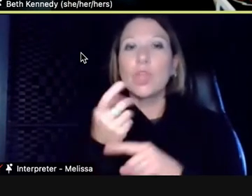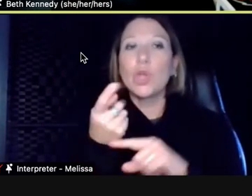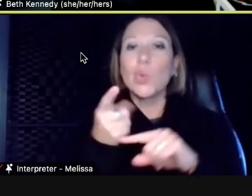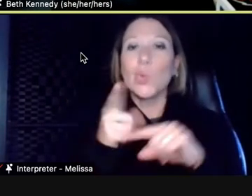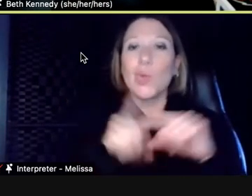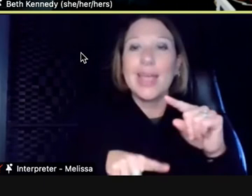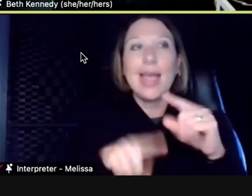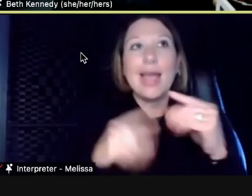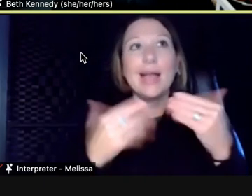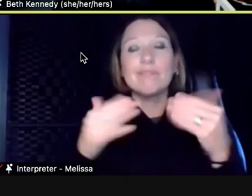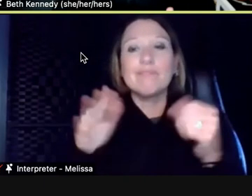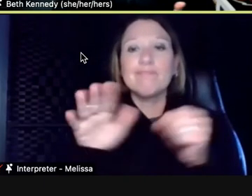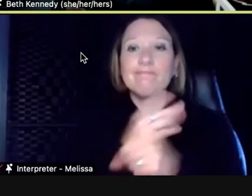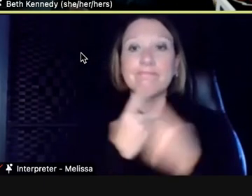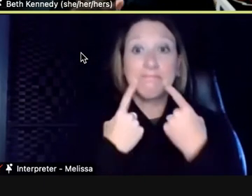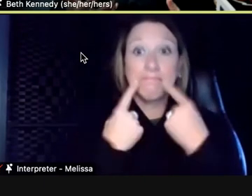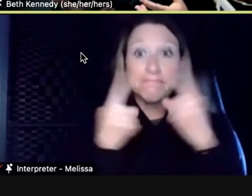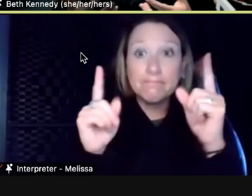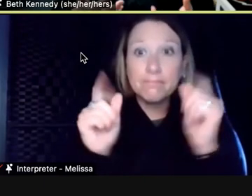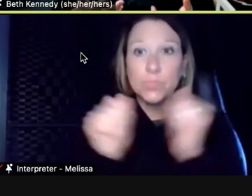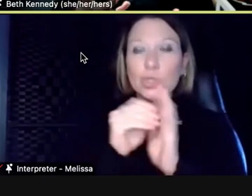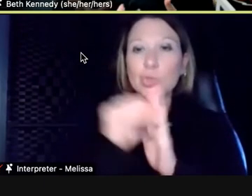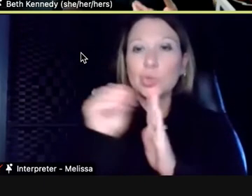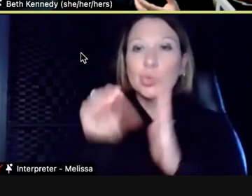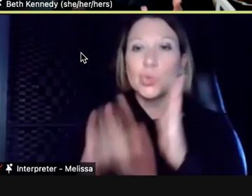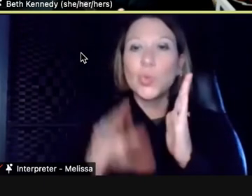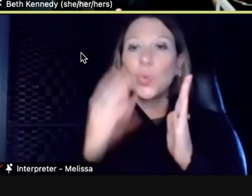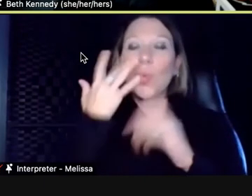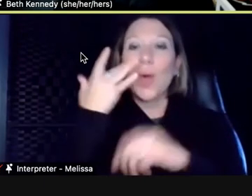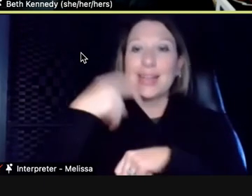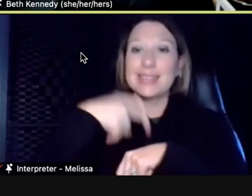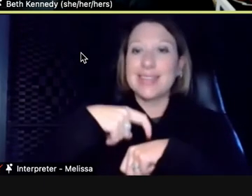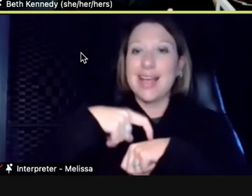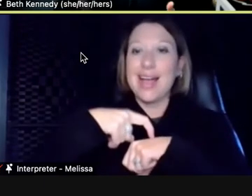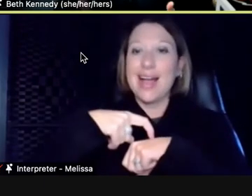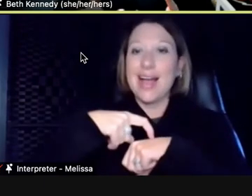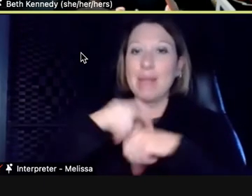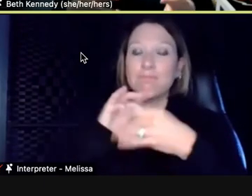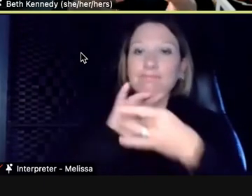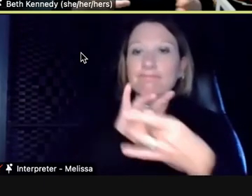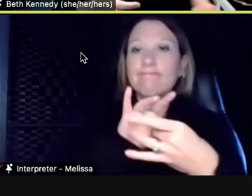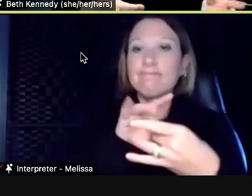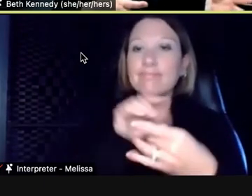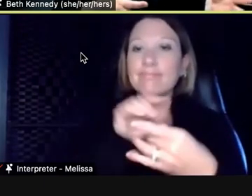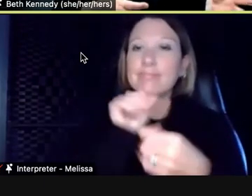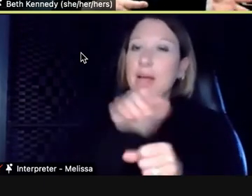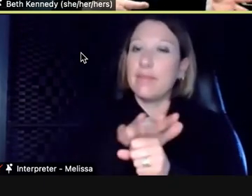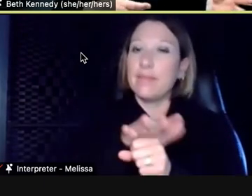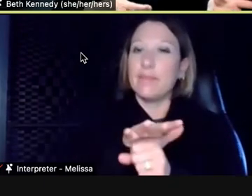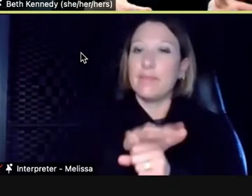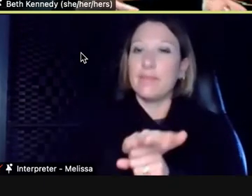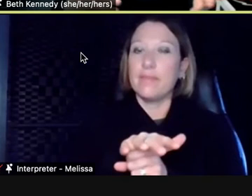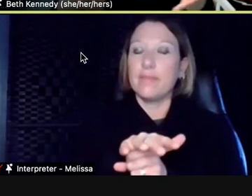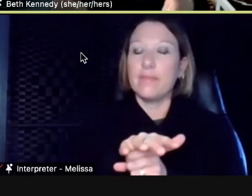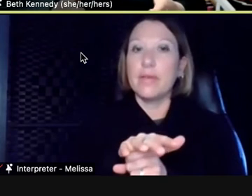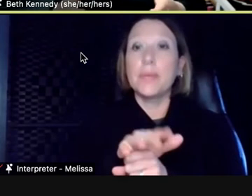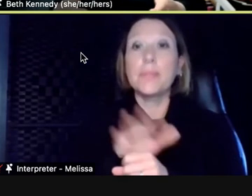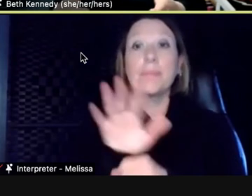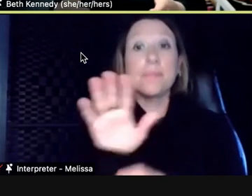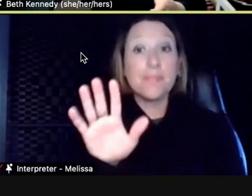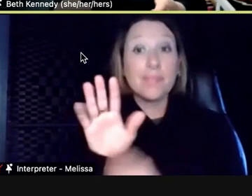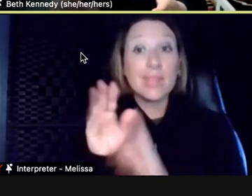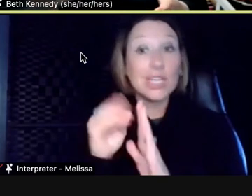student because you don't have that time to really bond with them. But if you can have the student and